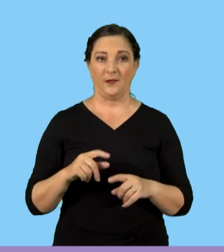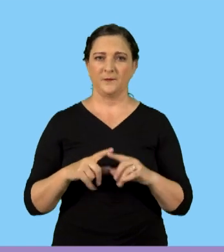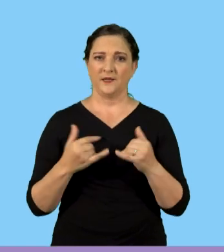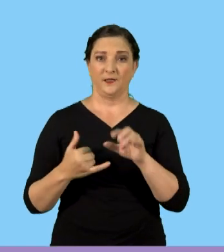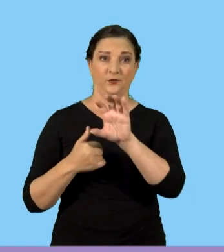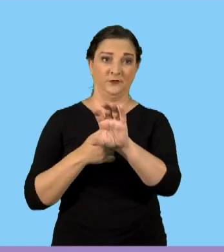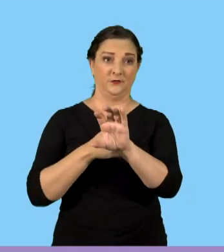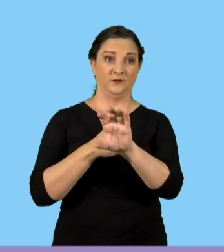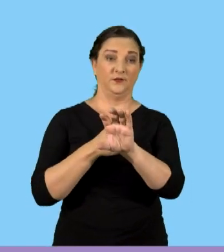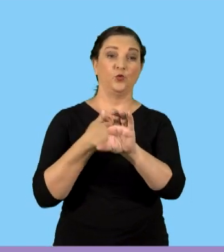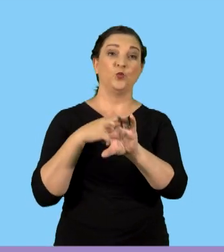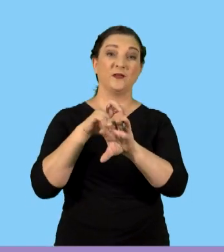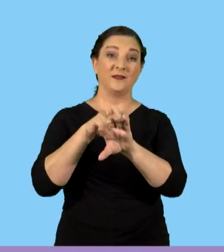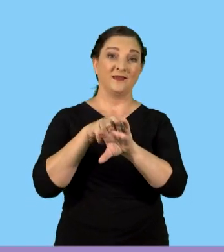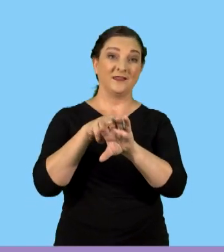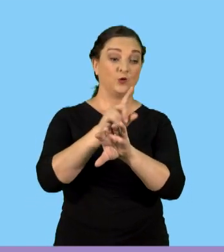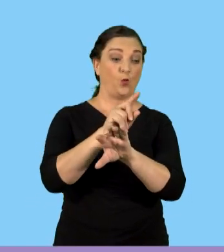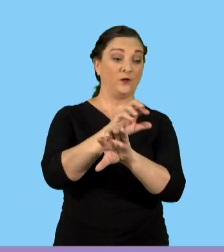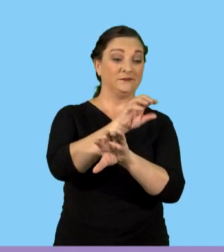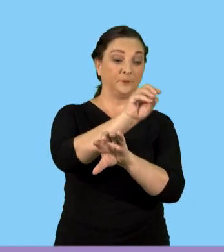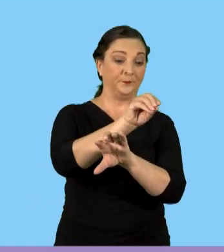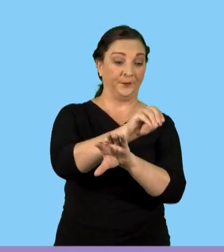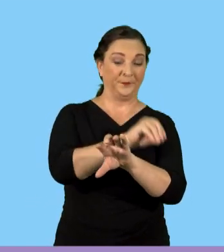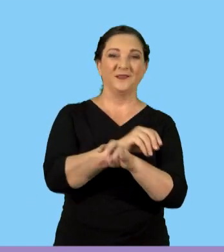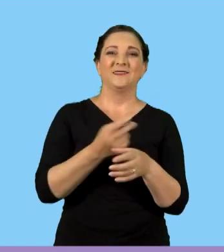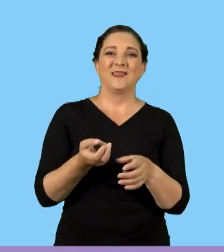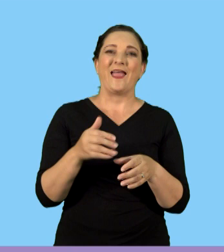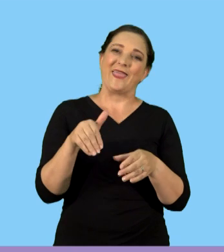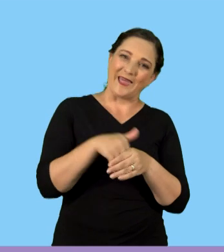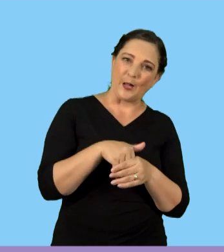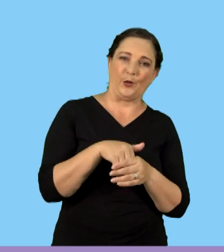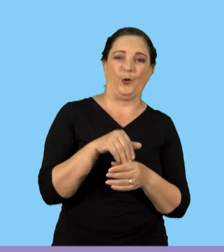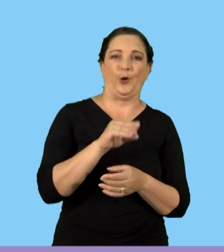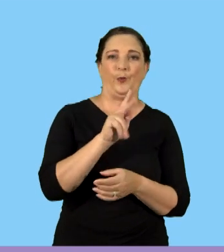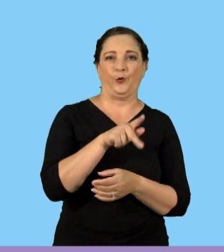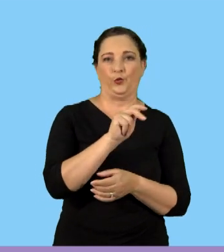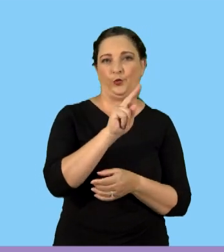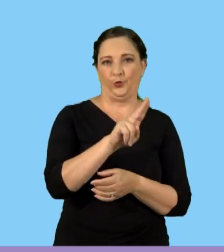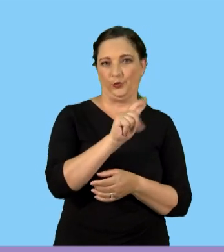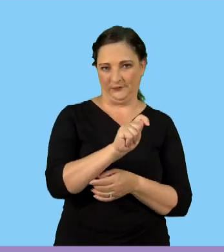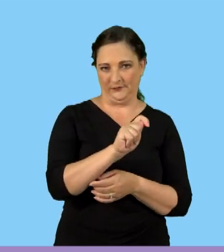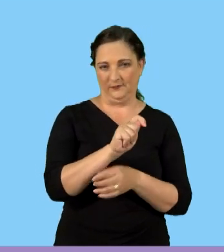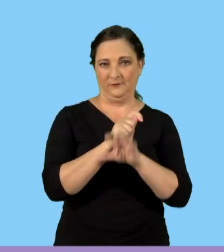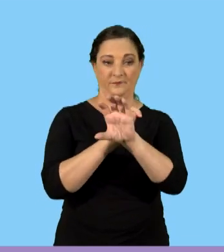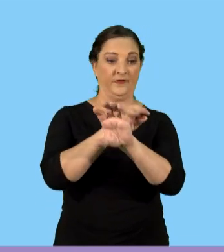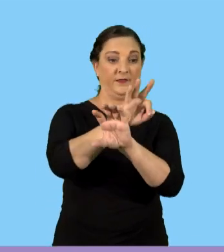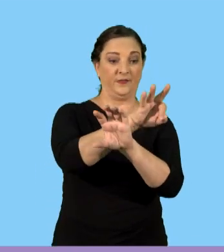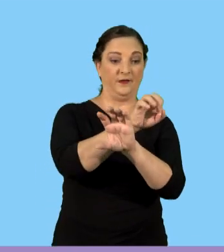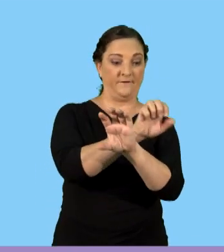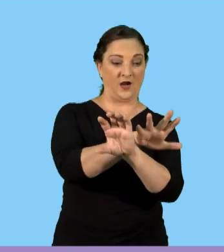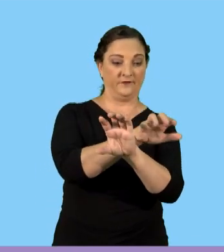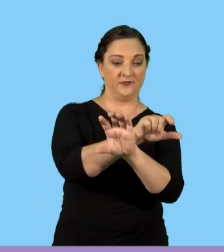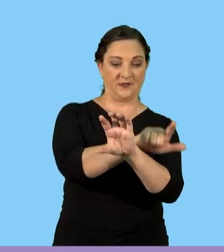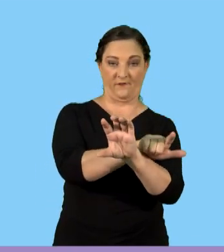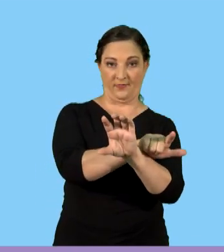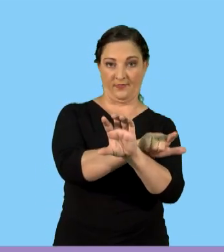would be the values that we have in our input. So far in our input side, we have a 3, a 5, and a 7. And those are